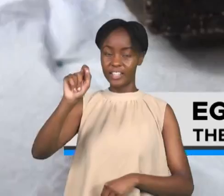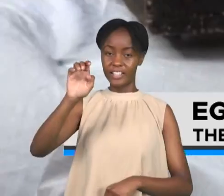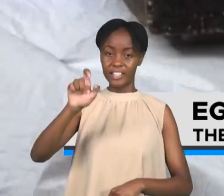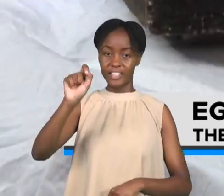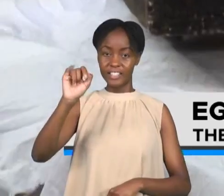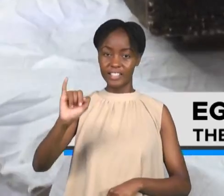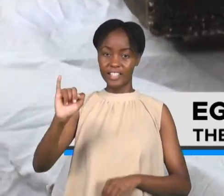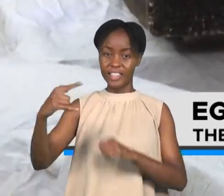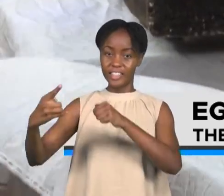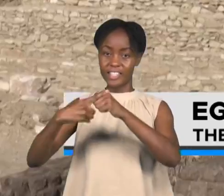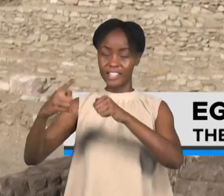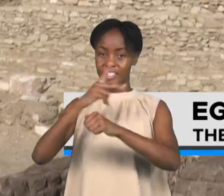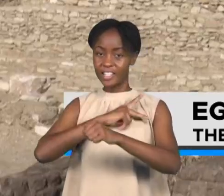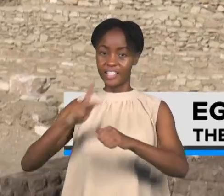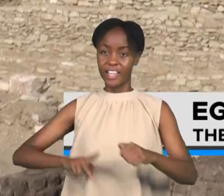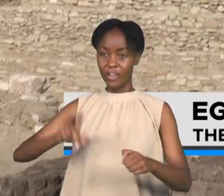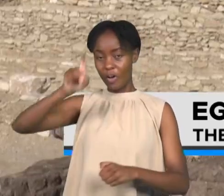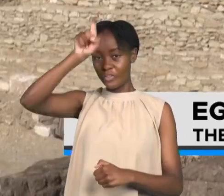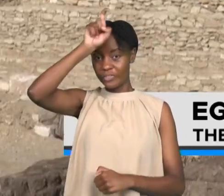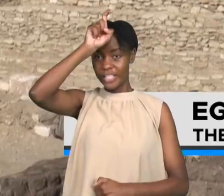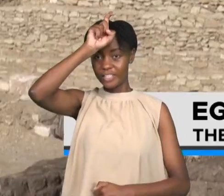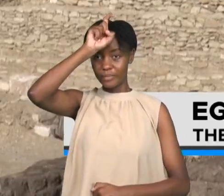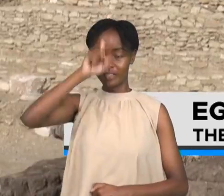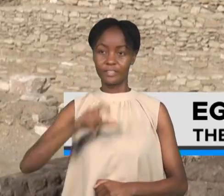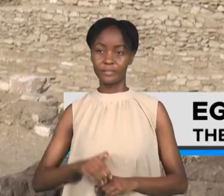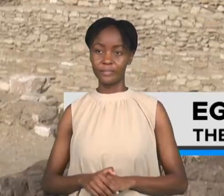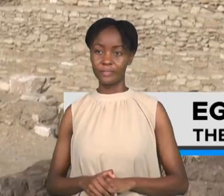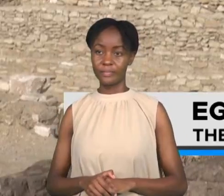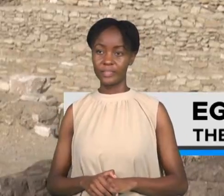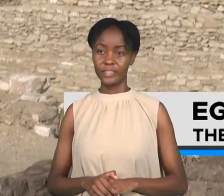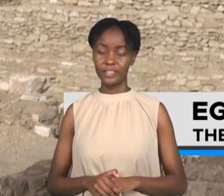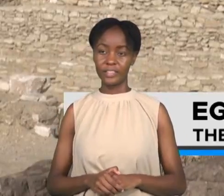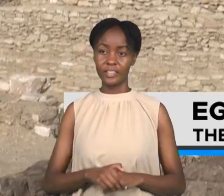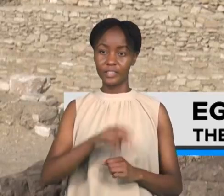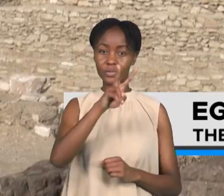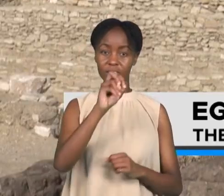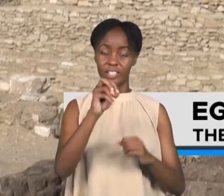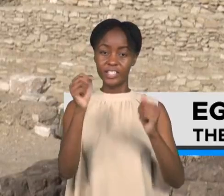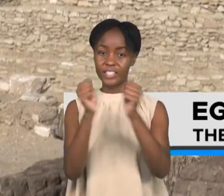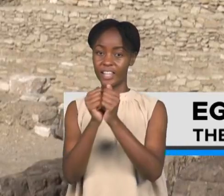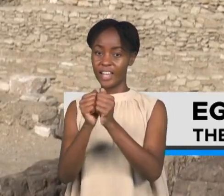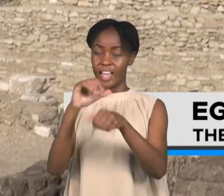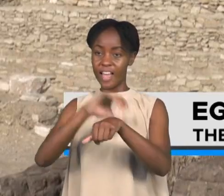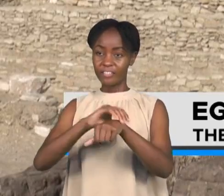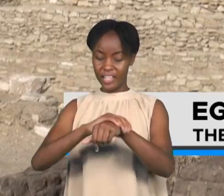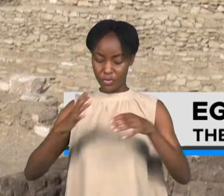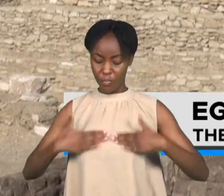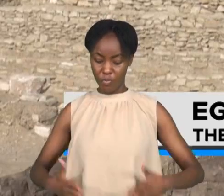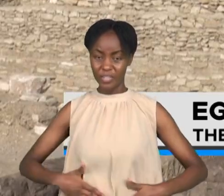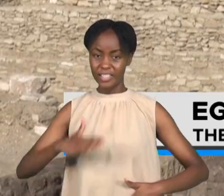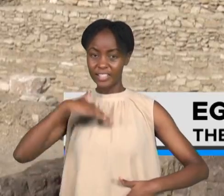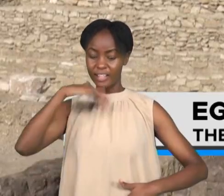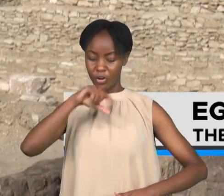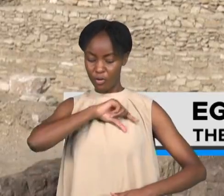Old Kingdom. In 2010, we found a pyramid of a queen, but we never know the name of the queen. Only